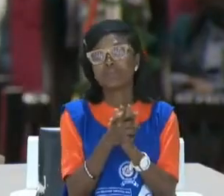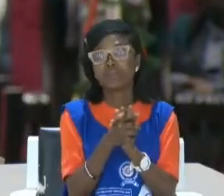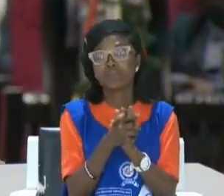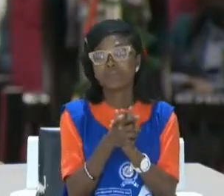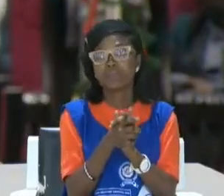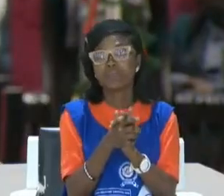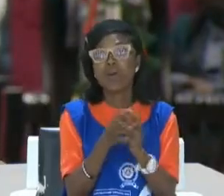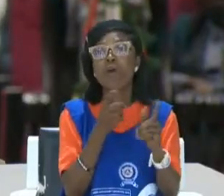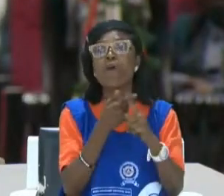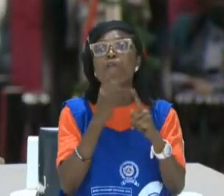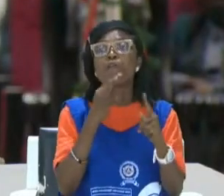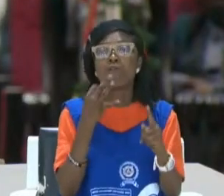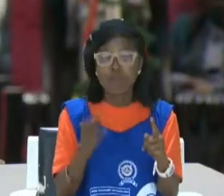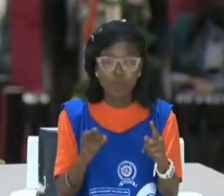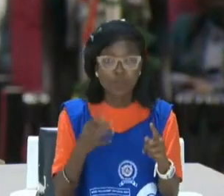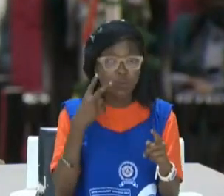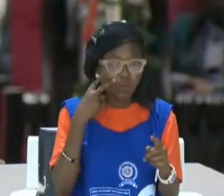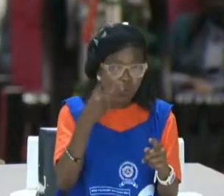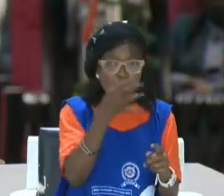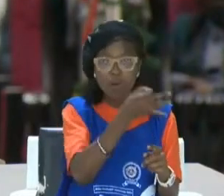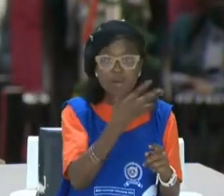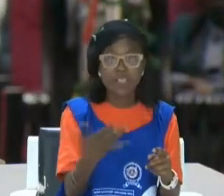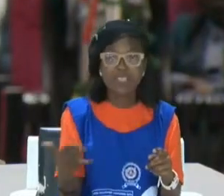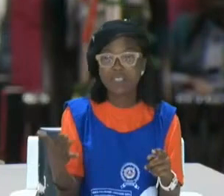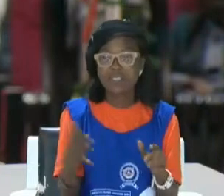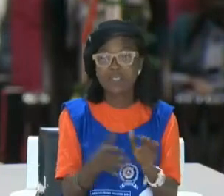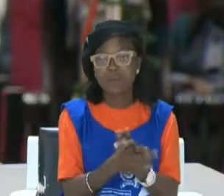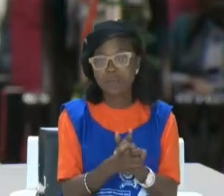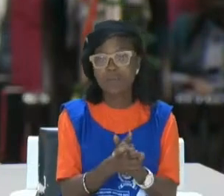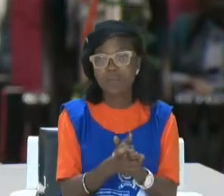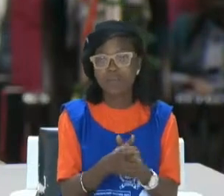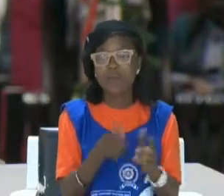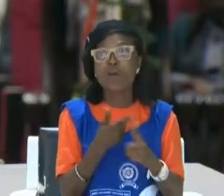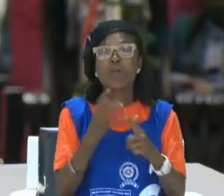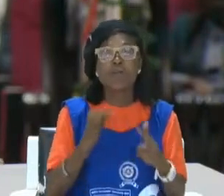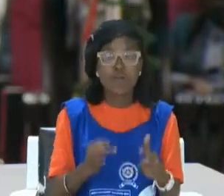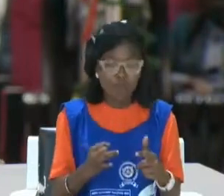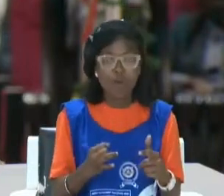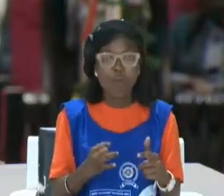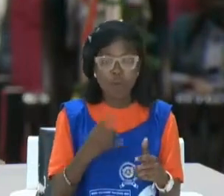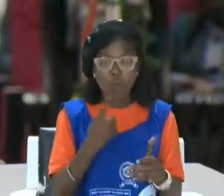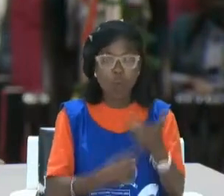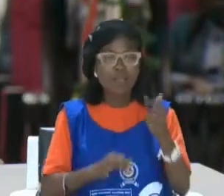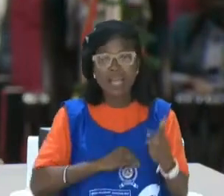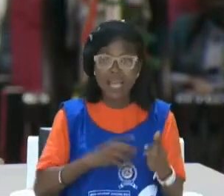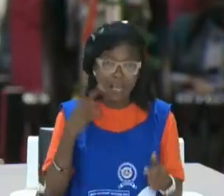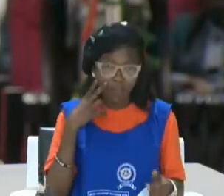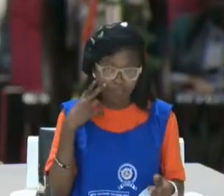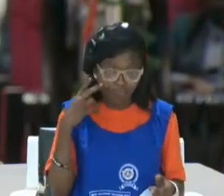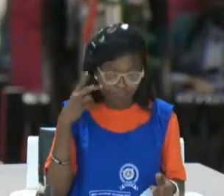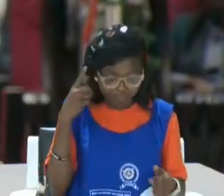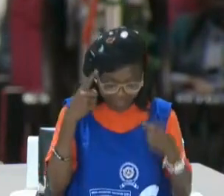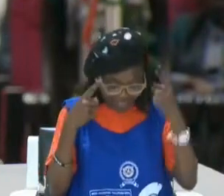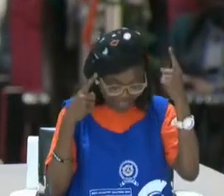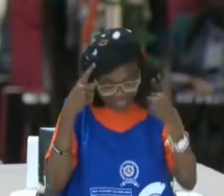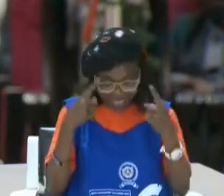And from the look of things, from what I'm sensing concerning the coming